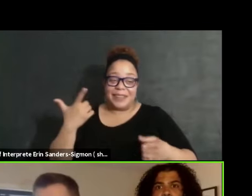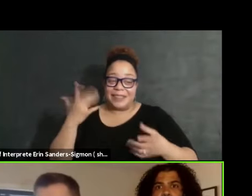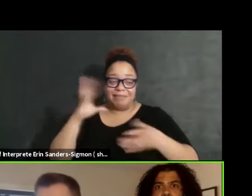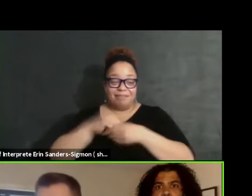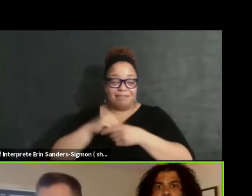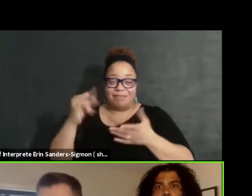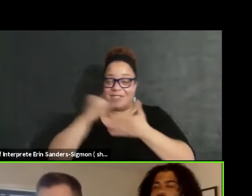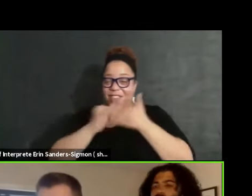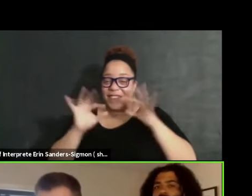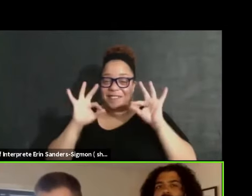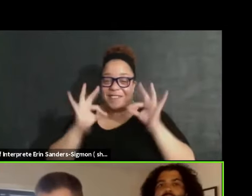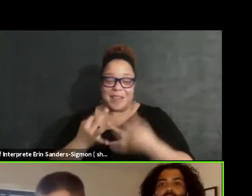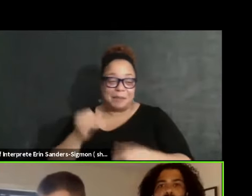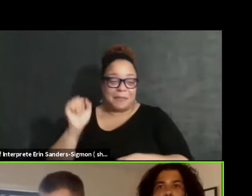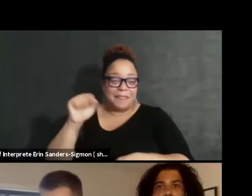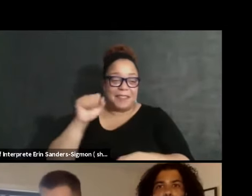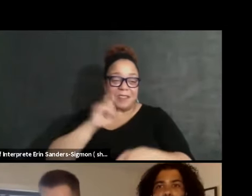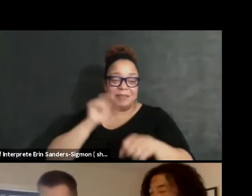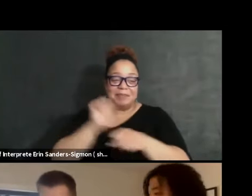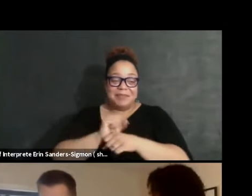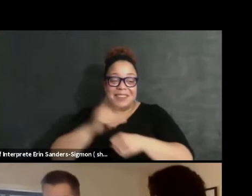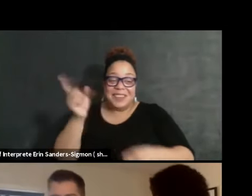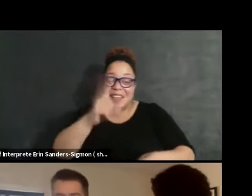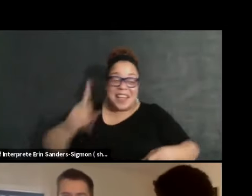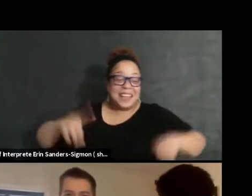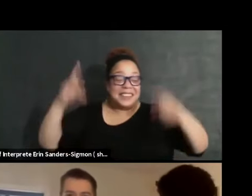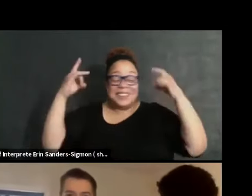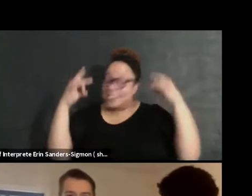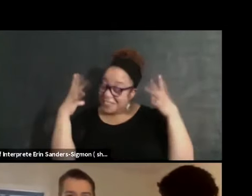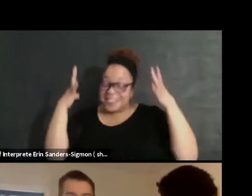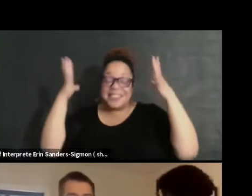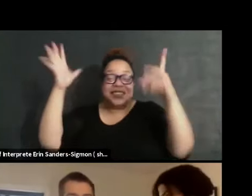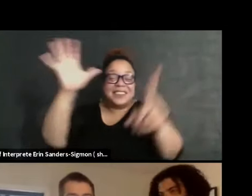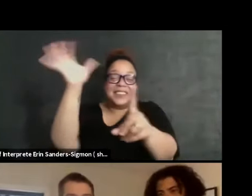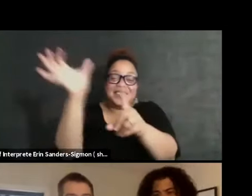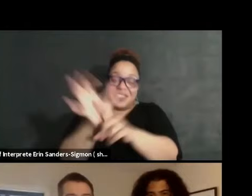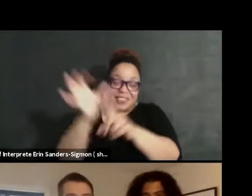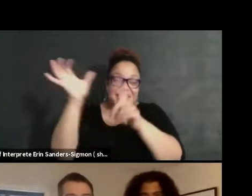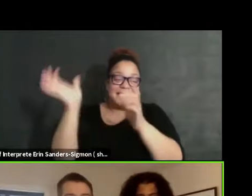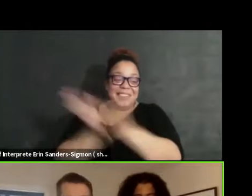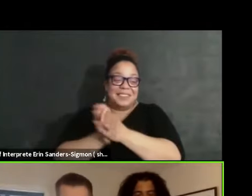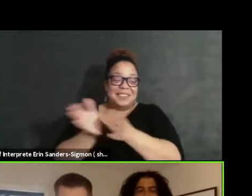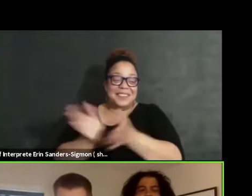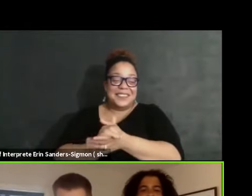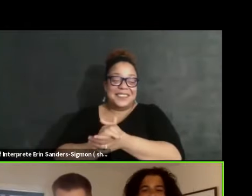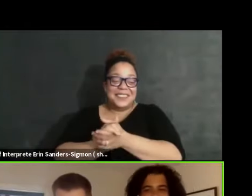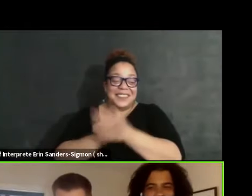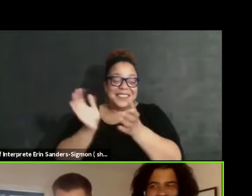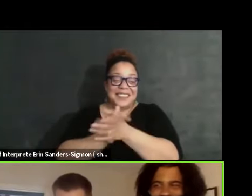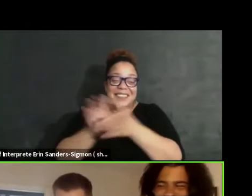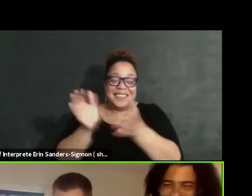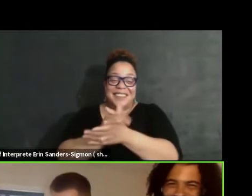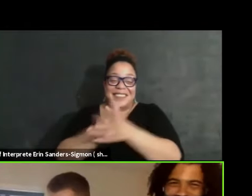y'all got some fucking like, bars out here, man. I don't know. Dude. Cheers to that fire. You feel me? Cheers.